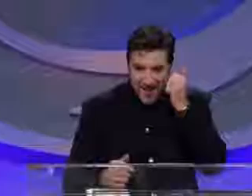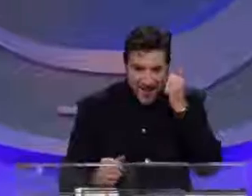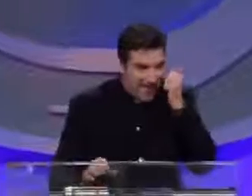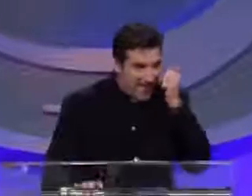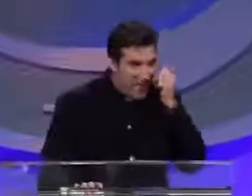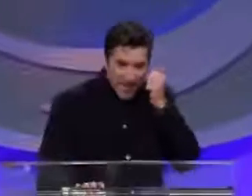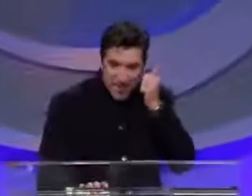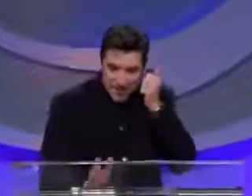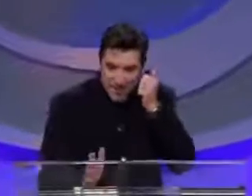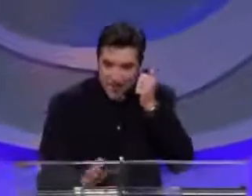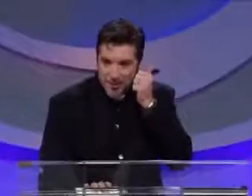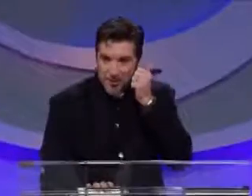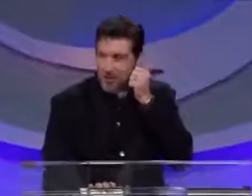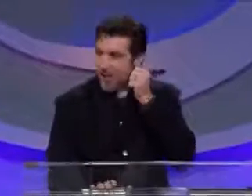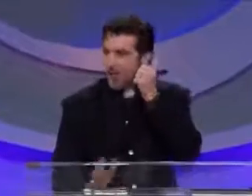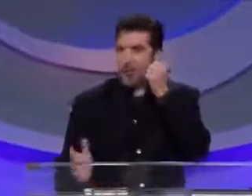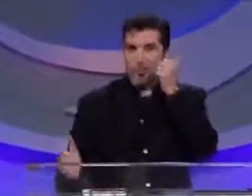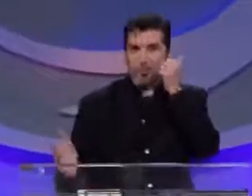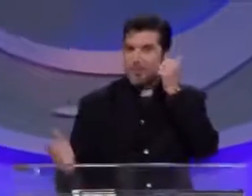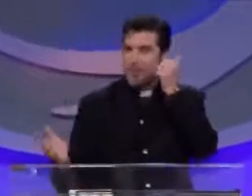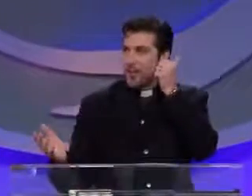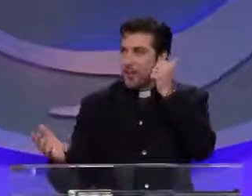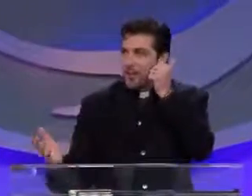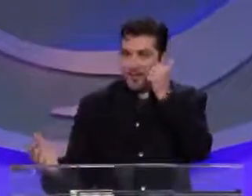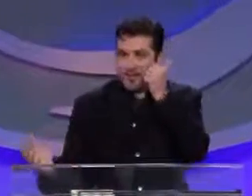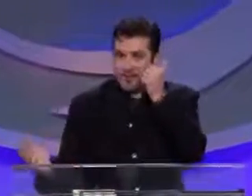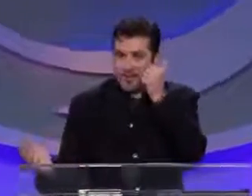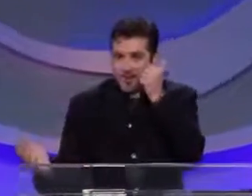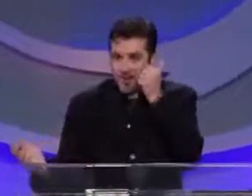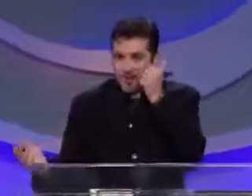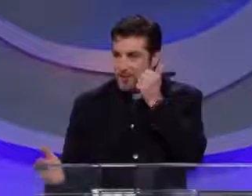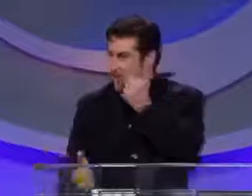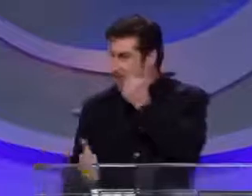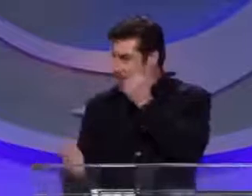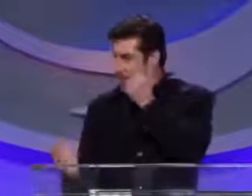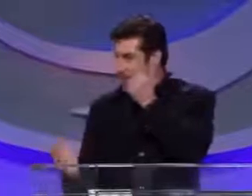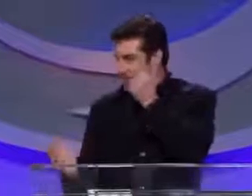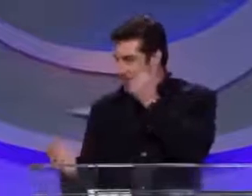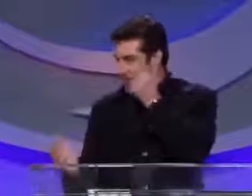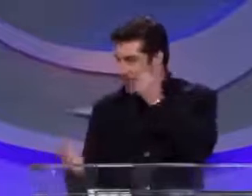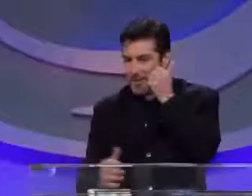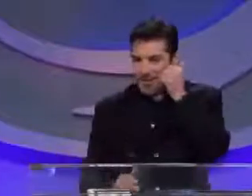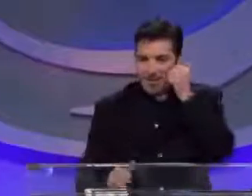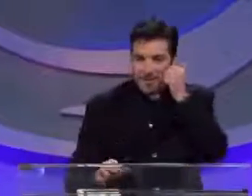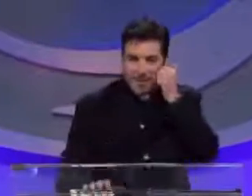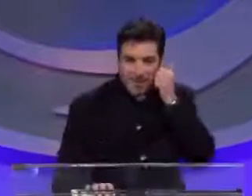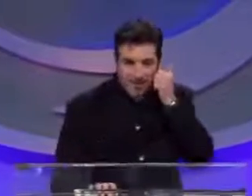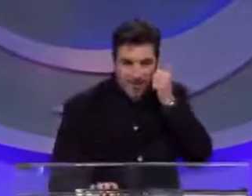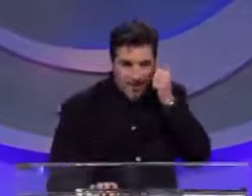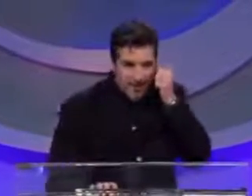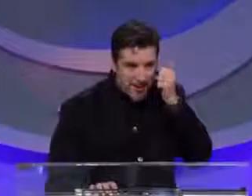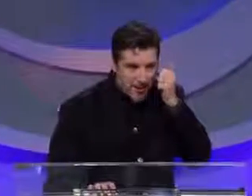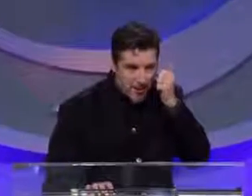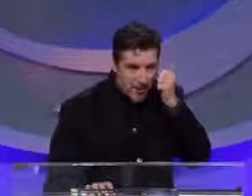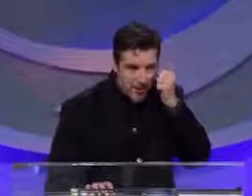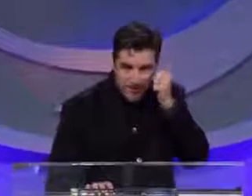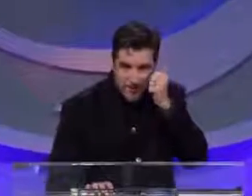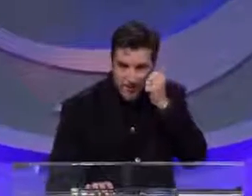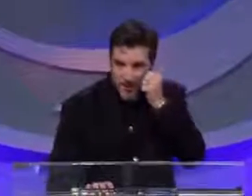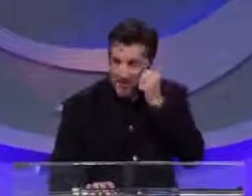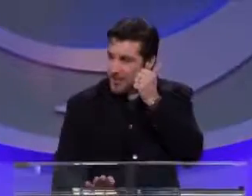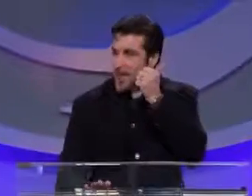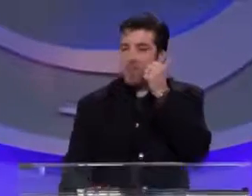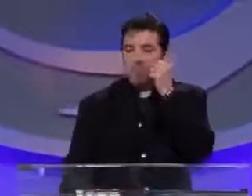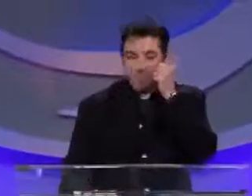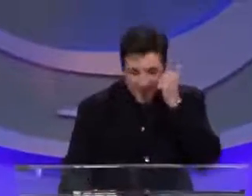He said, yeah, what time suits you? So I thought, well, 10 o'clock, because I can miss the traffic, because Rome's bad, the traffic. So I said, 10 o'clock will